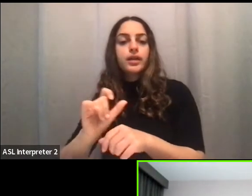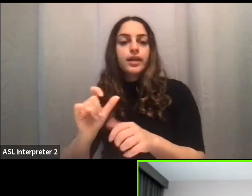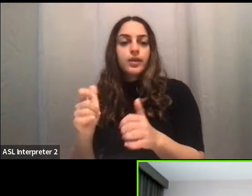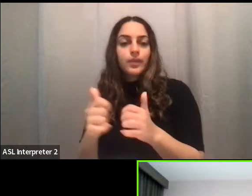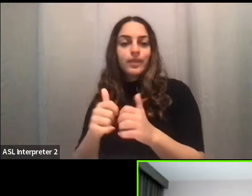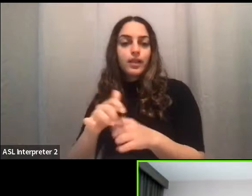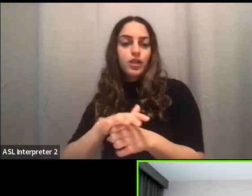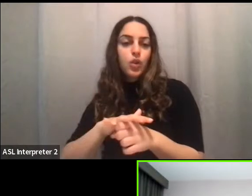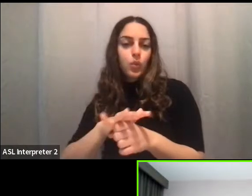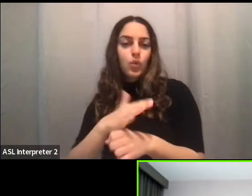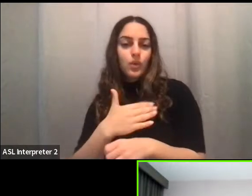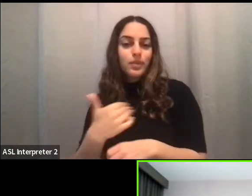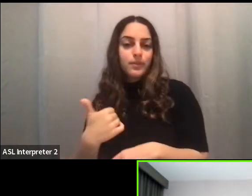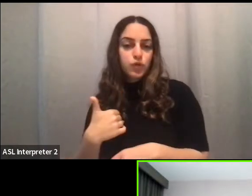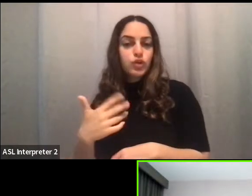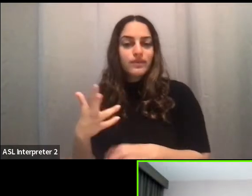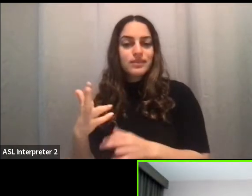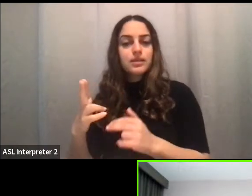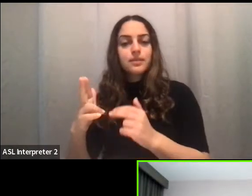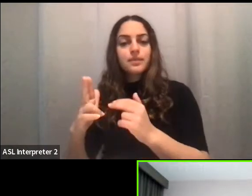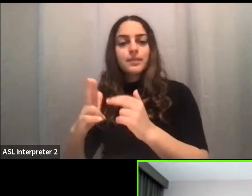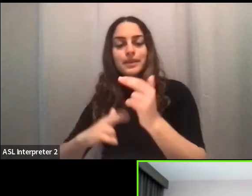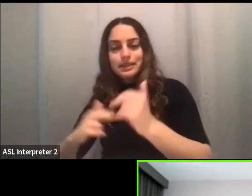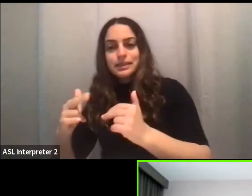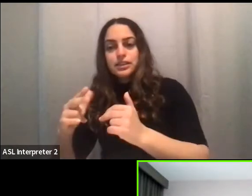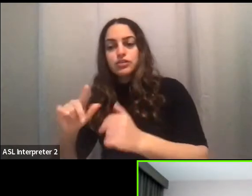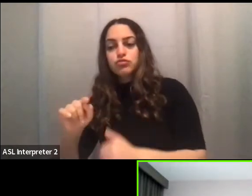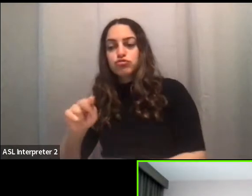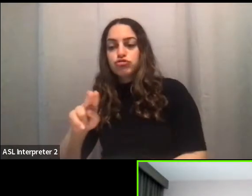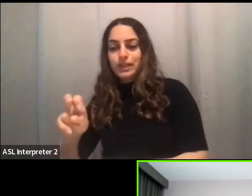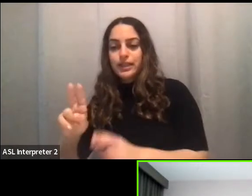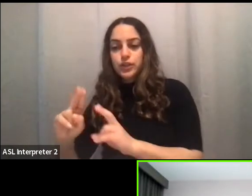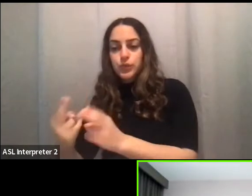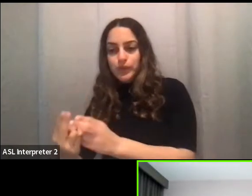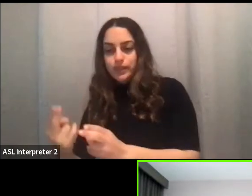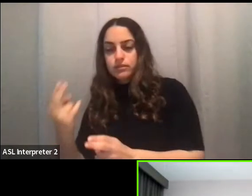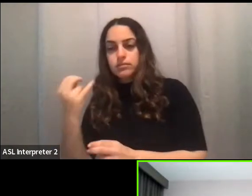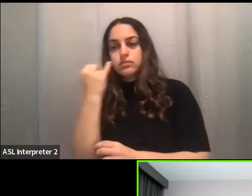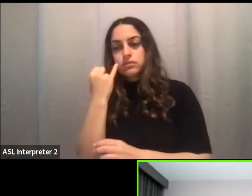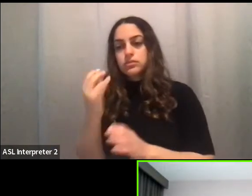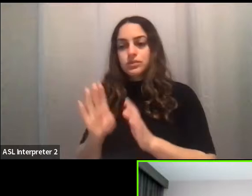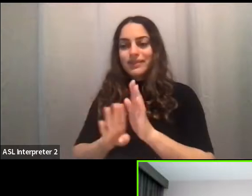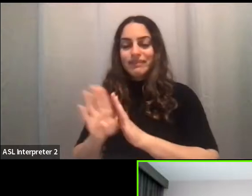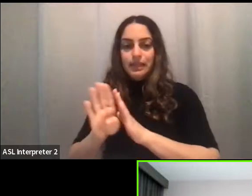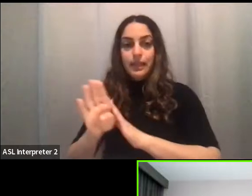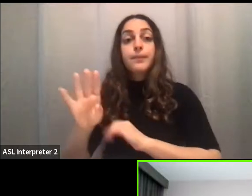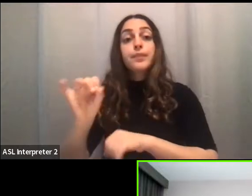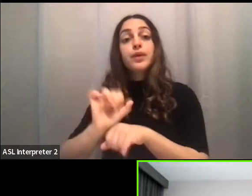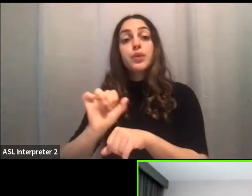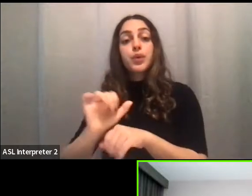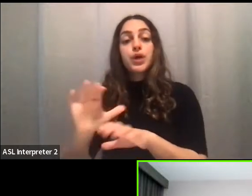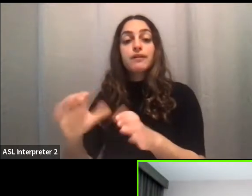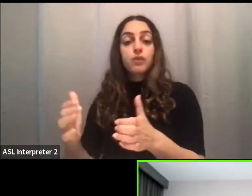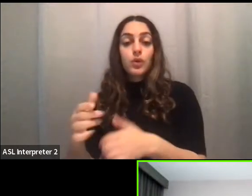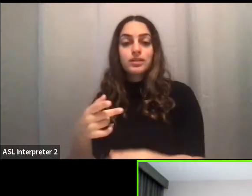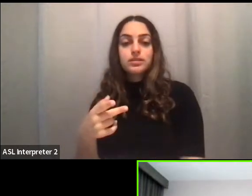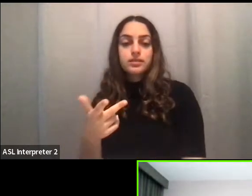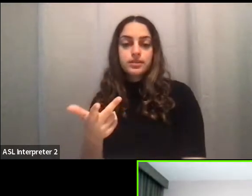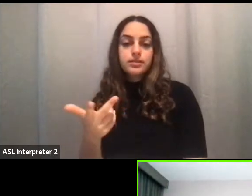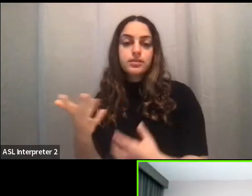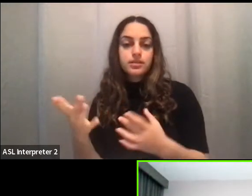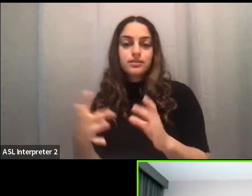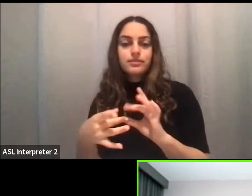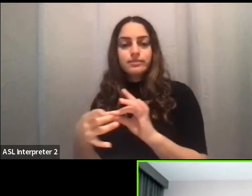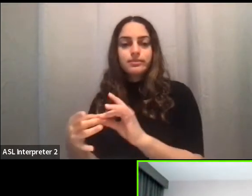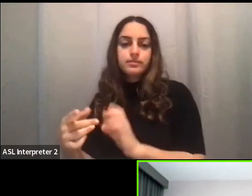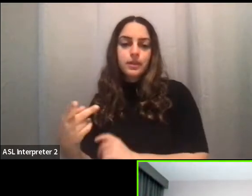local member of the building trades unions uh in order to develop a workforce pipeline and we have many